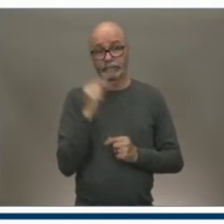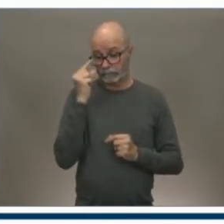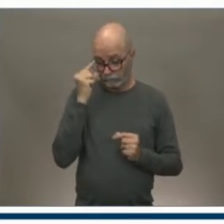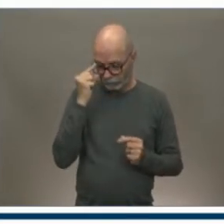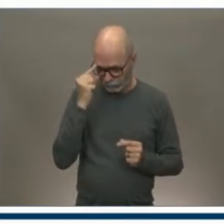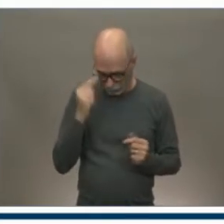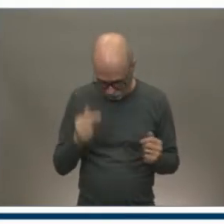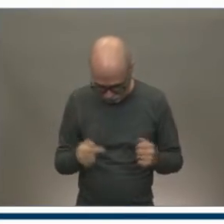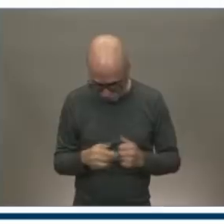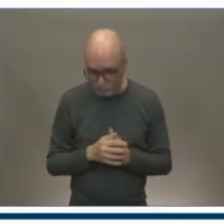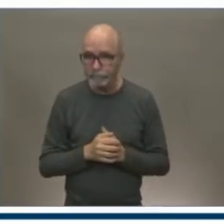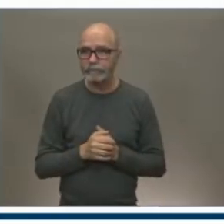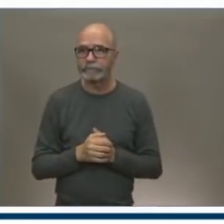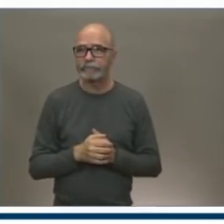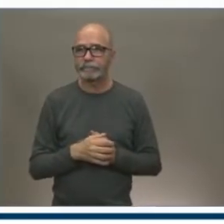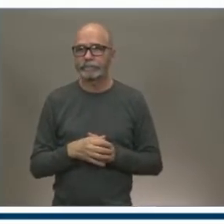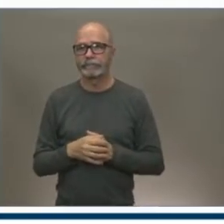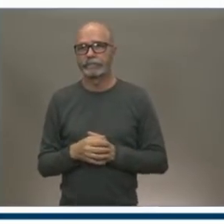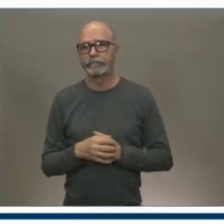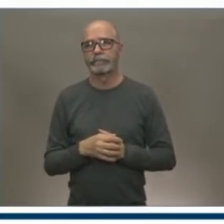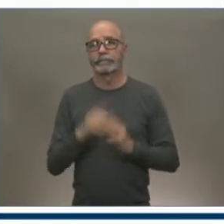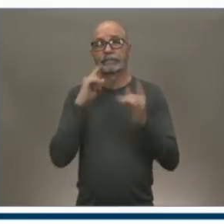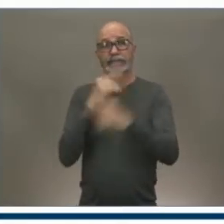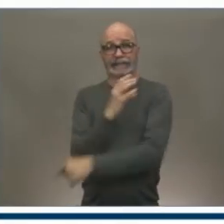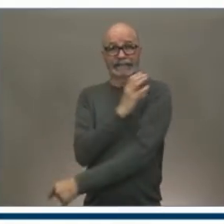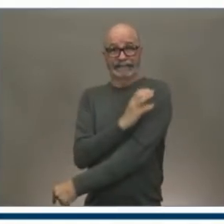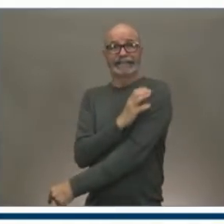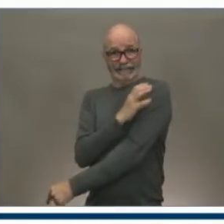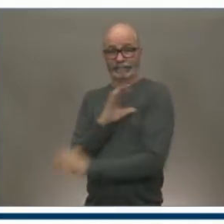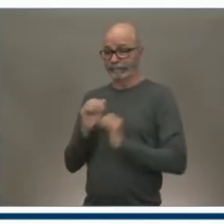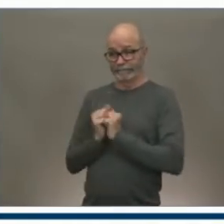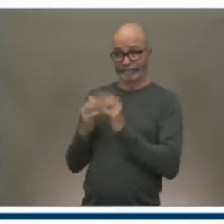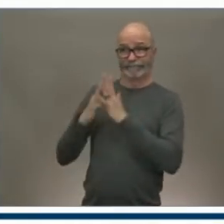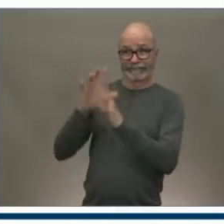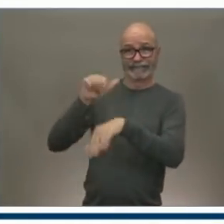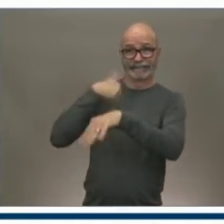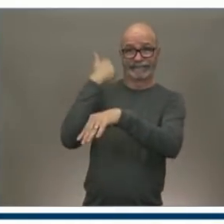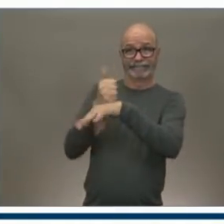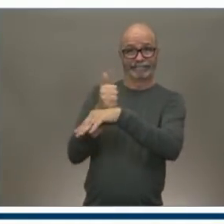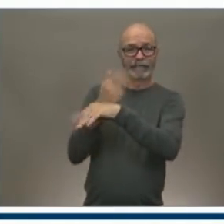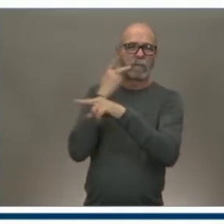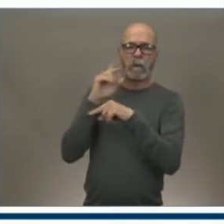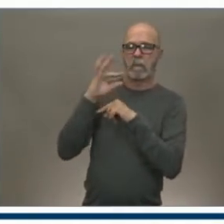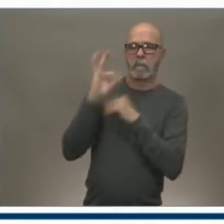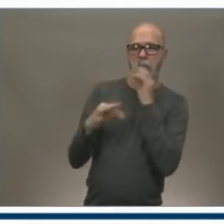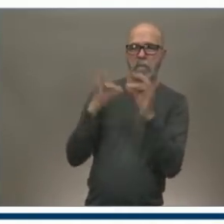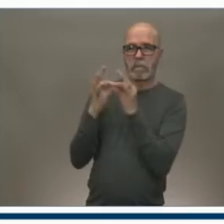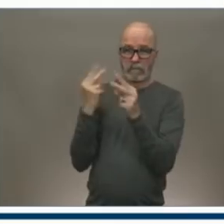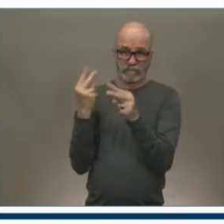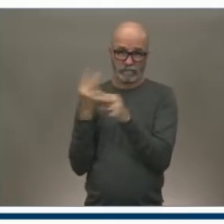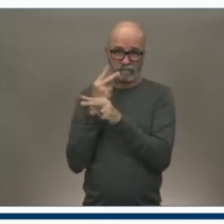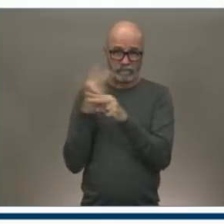these protocol clinics, what exactly is being tested here? The number of people that can be